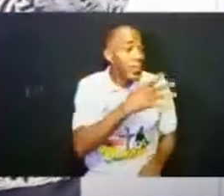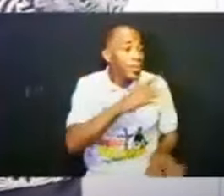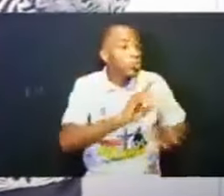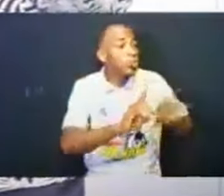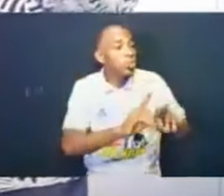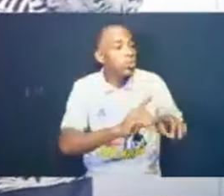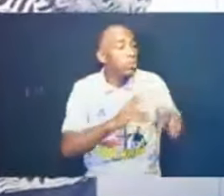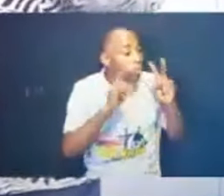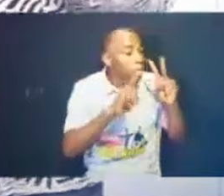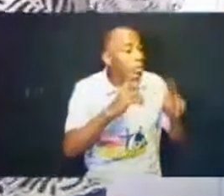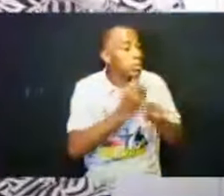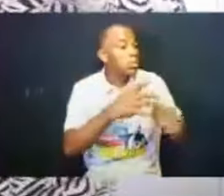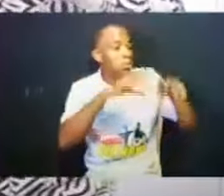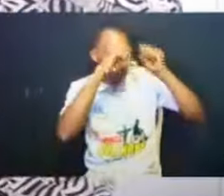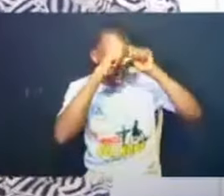picking them from the